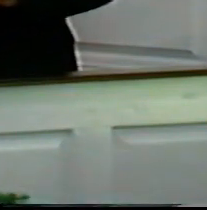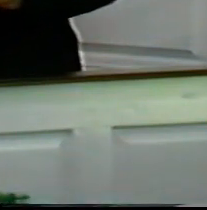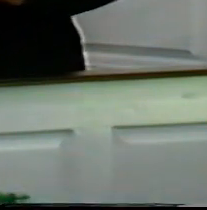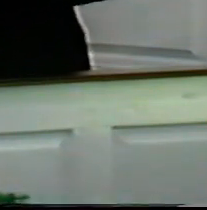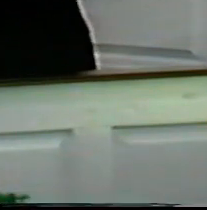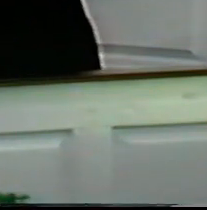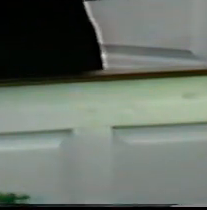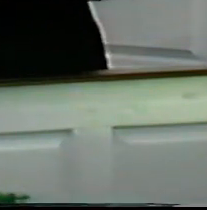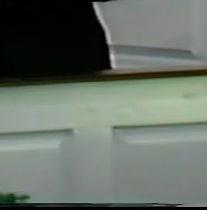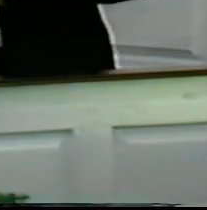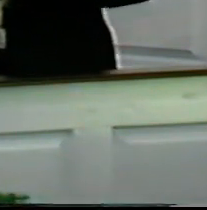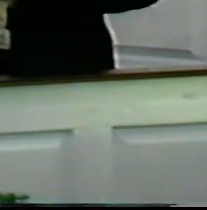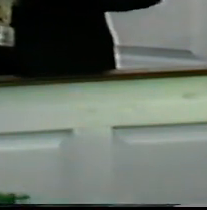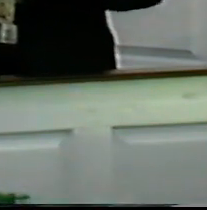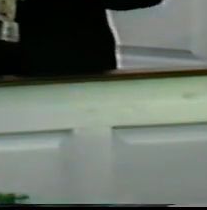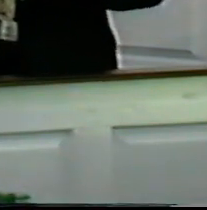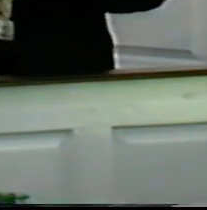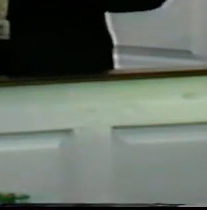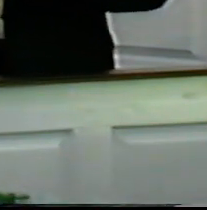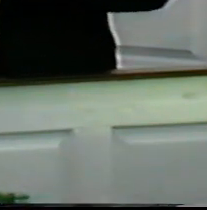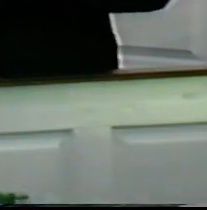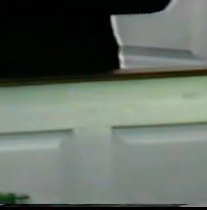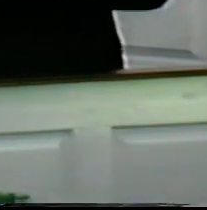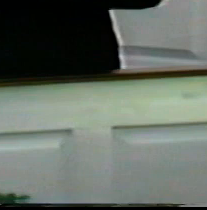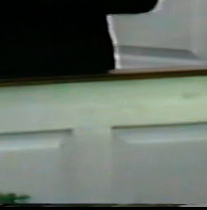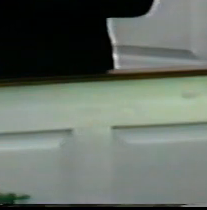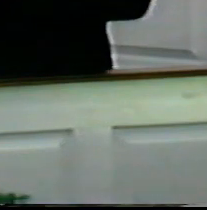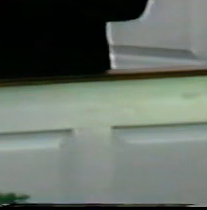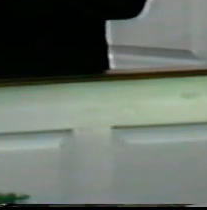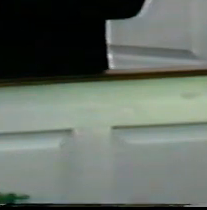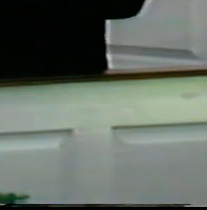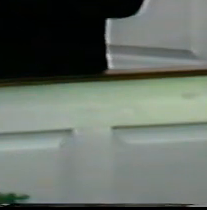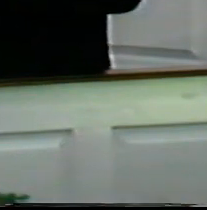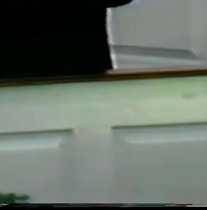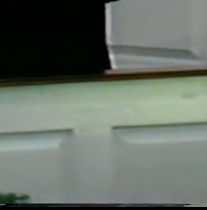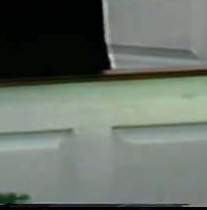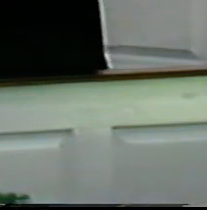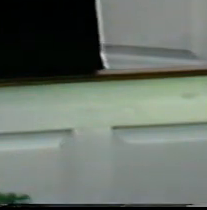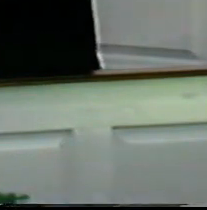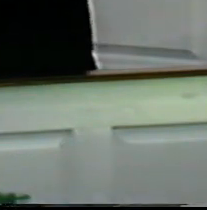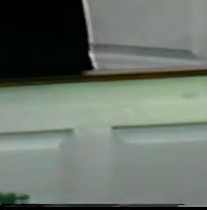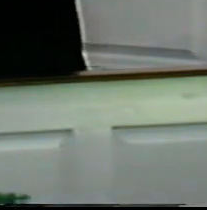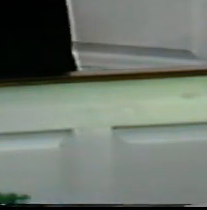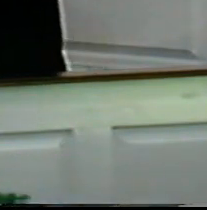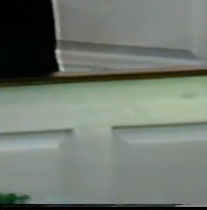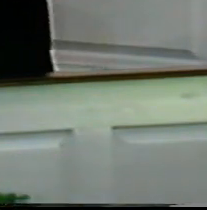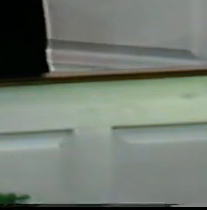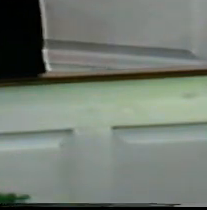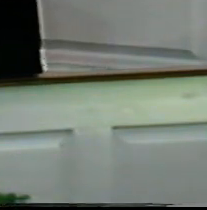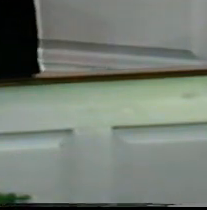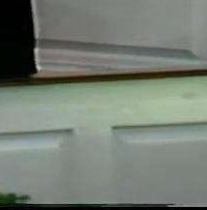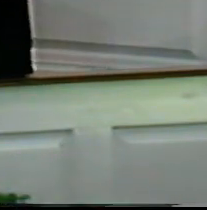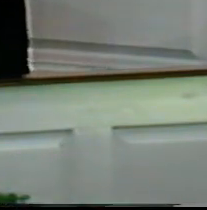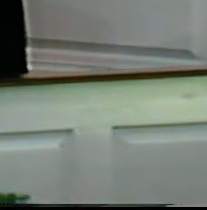aglow. For he took me to Calvary, washed me